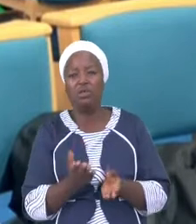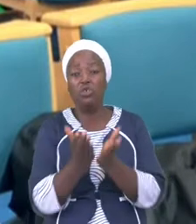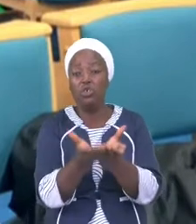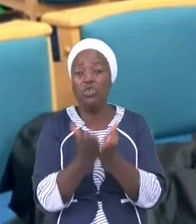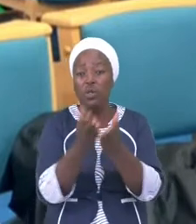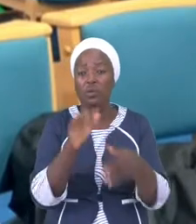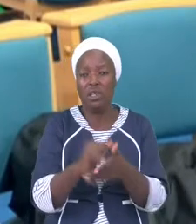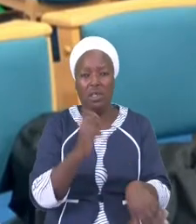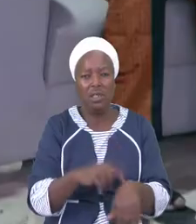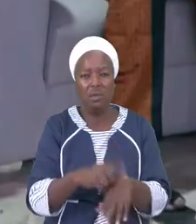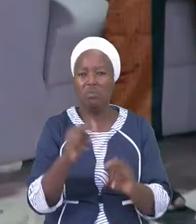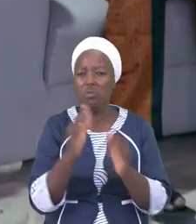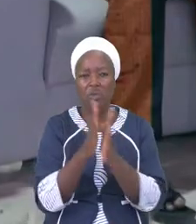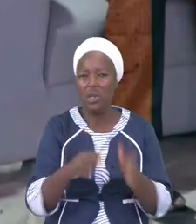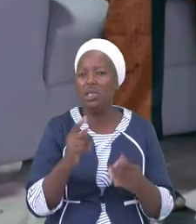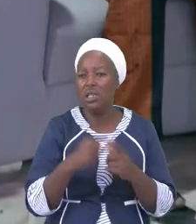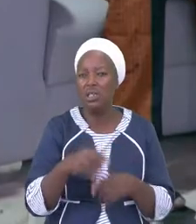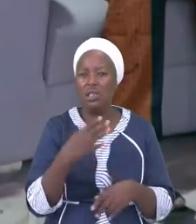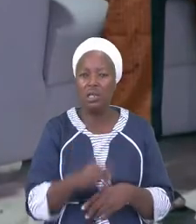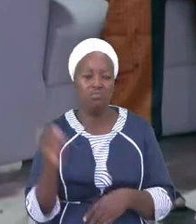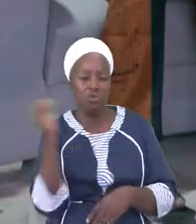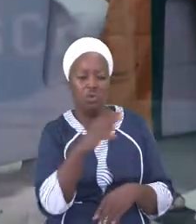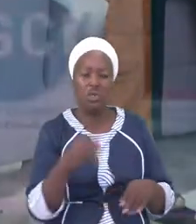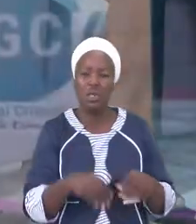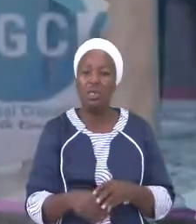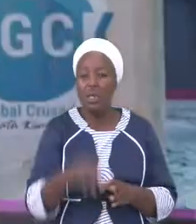no prayer. And eventually they cast him